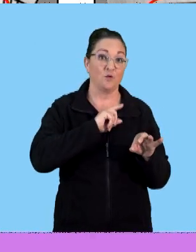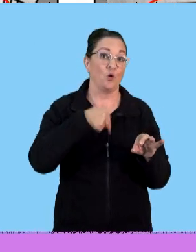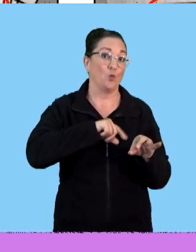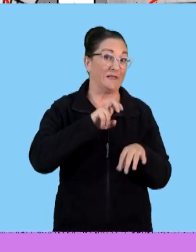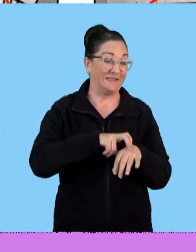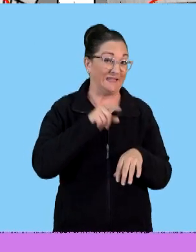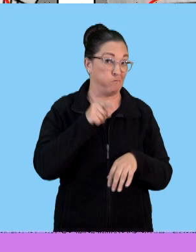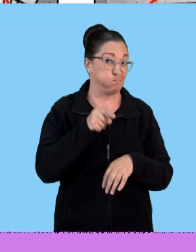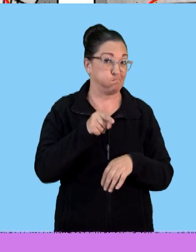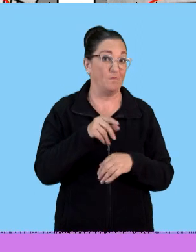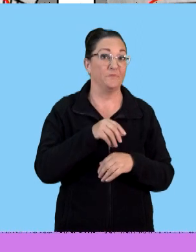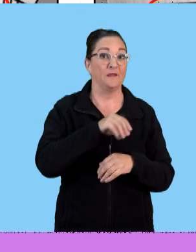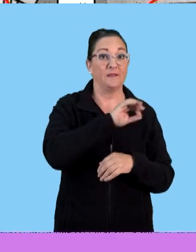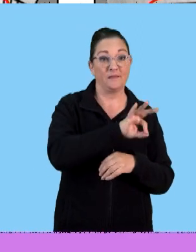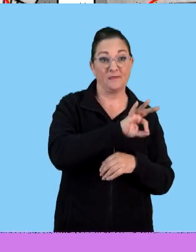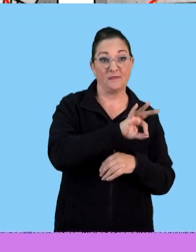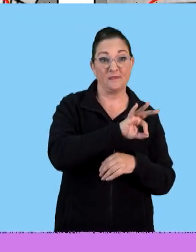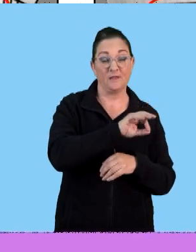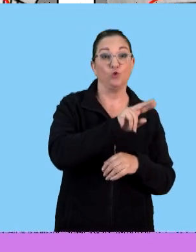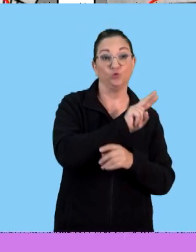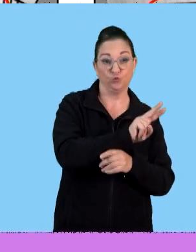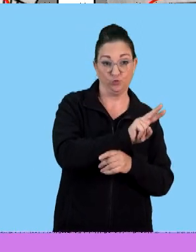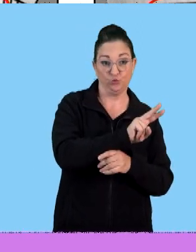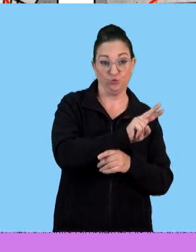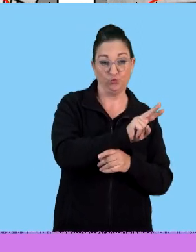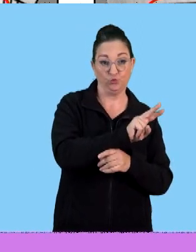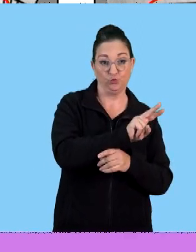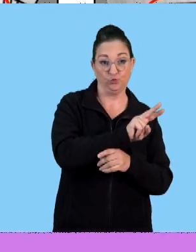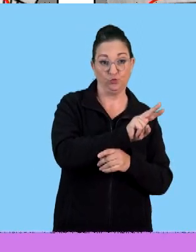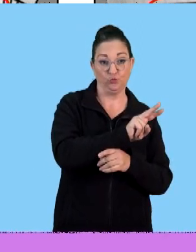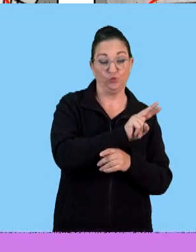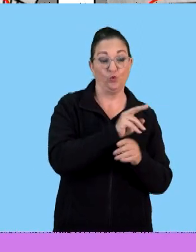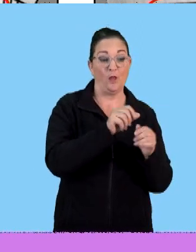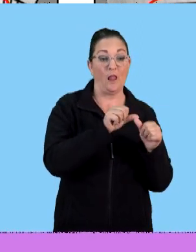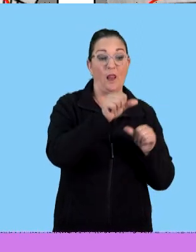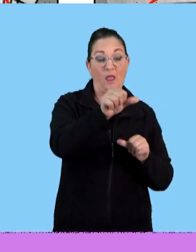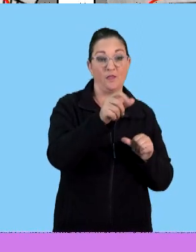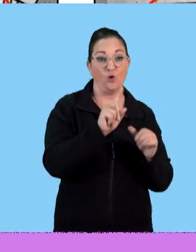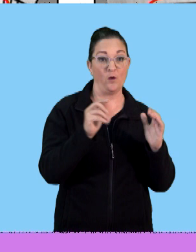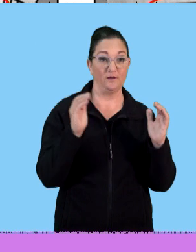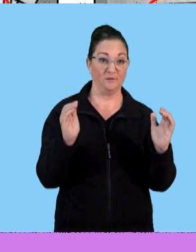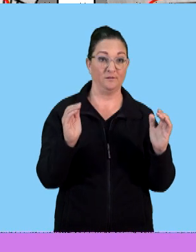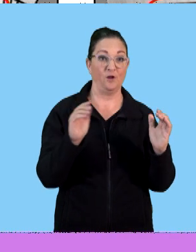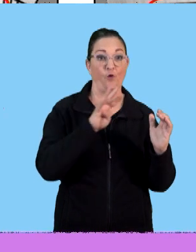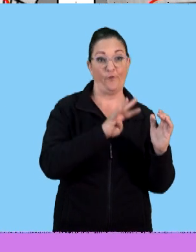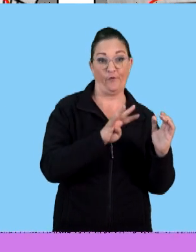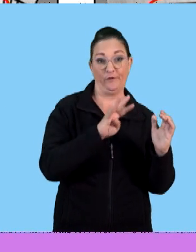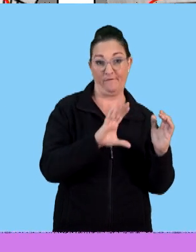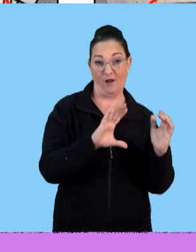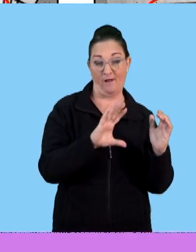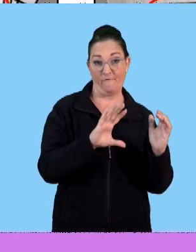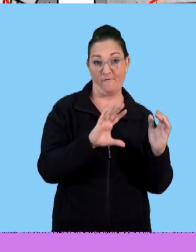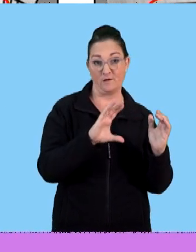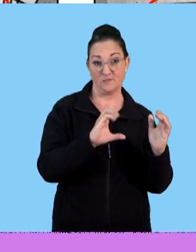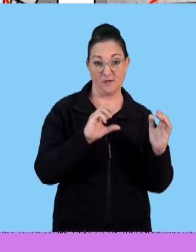is what we will need. Are we clear? So therefore I'll go in and say 2. What is the length? The length will be, the